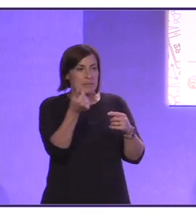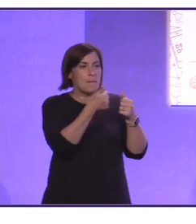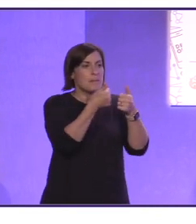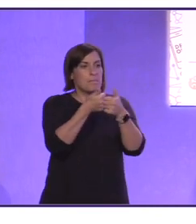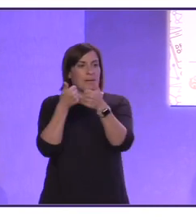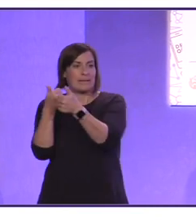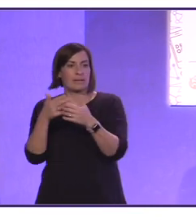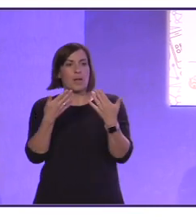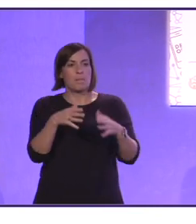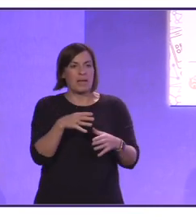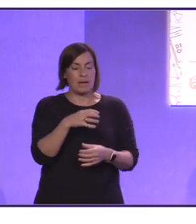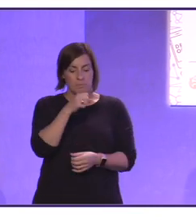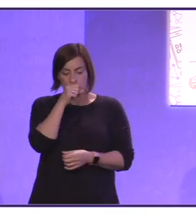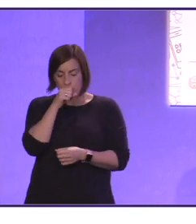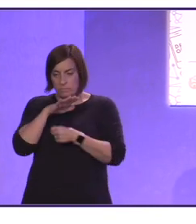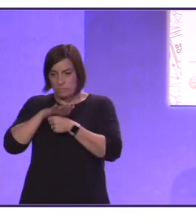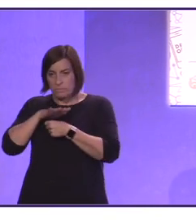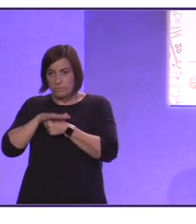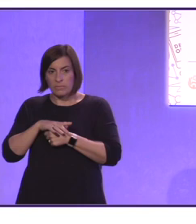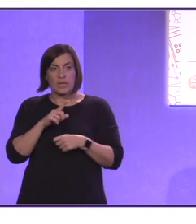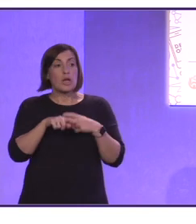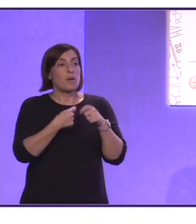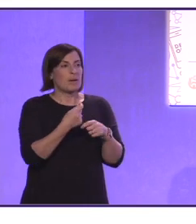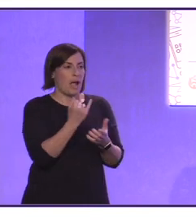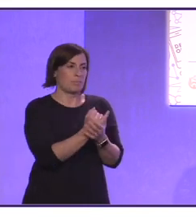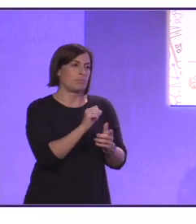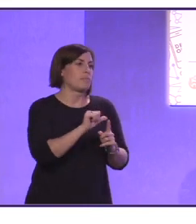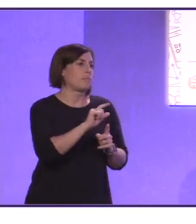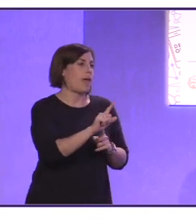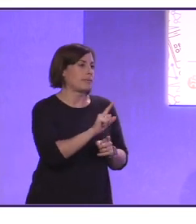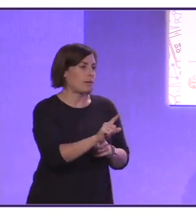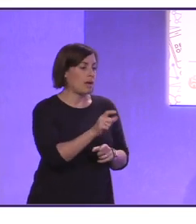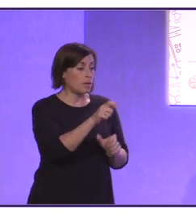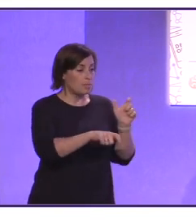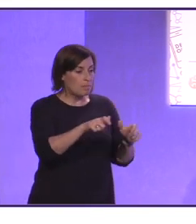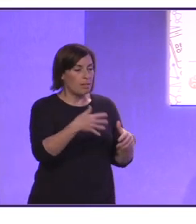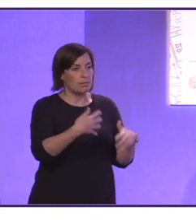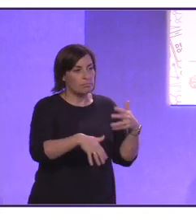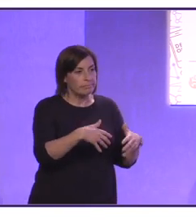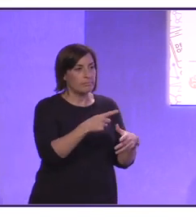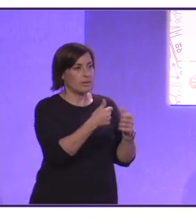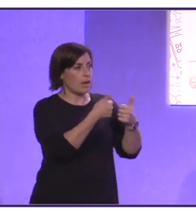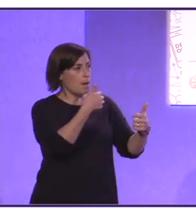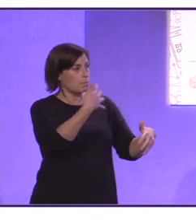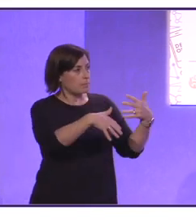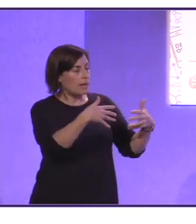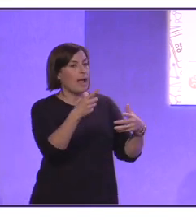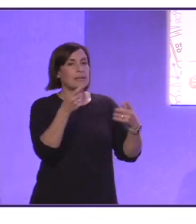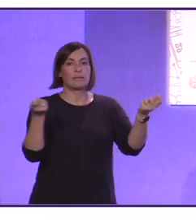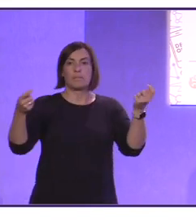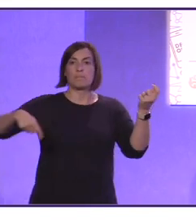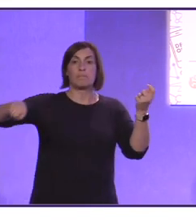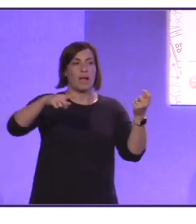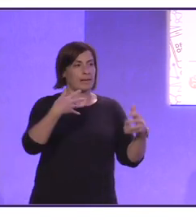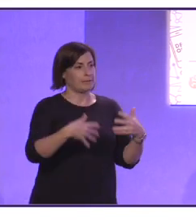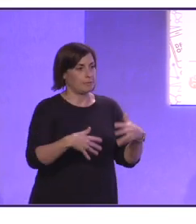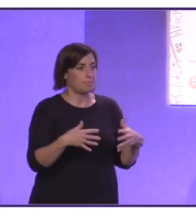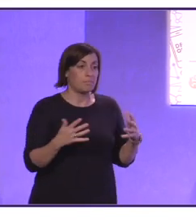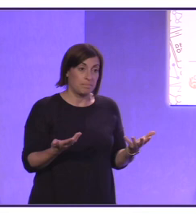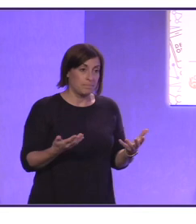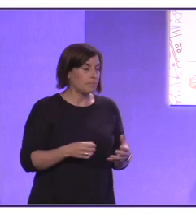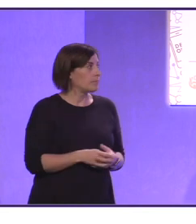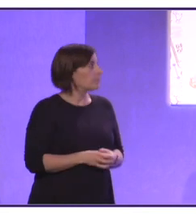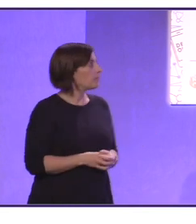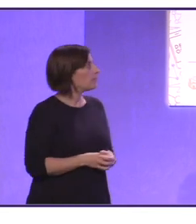wrong and their consequences have been absolutely terrible for the people, for the companies, and for the industries. These